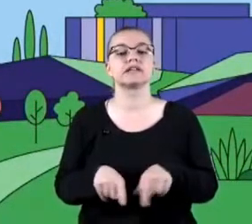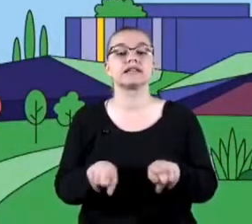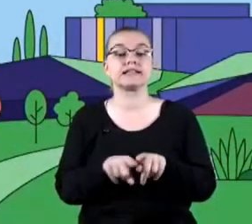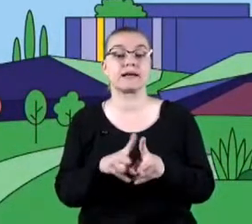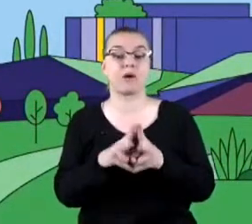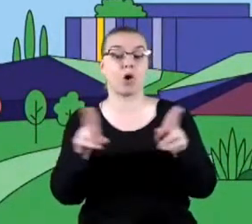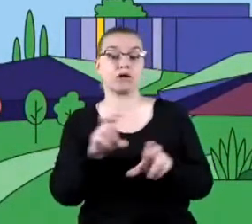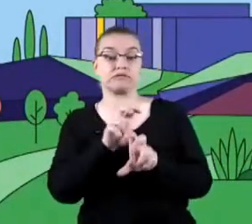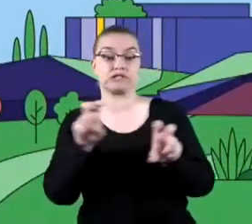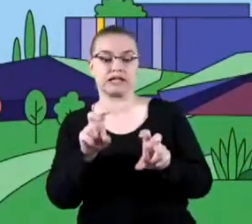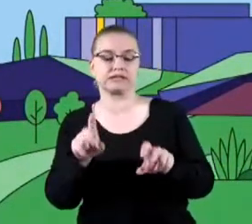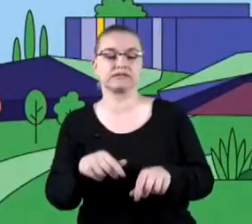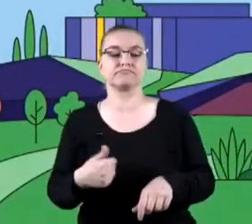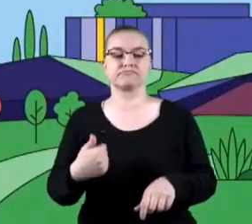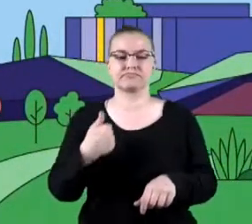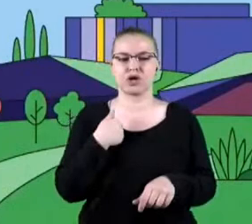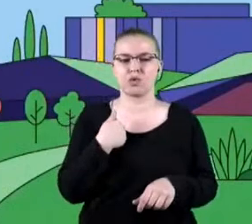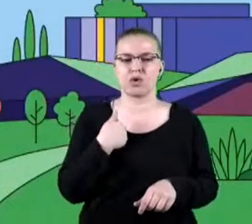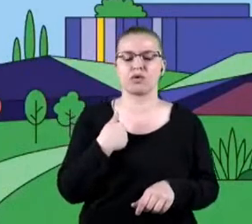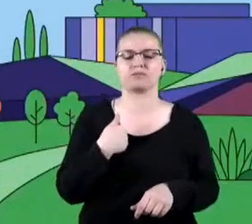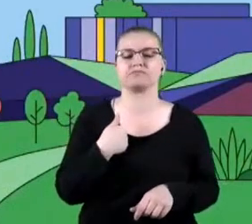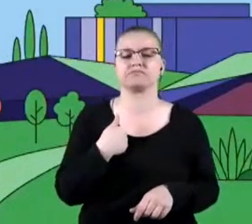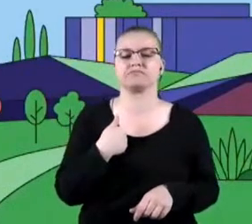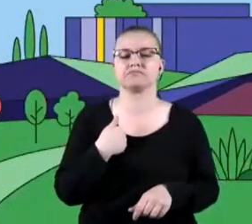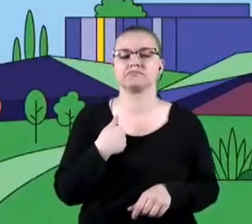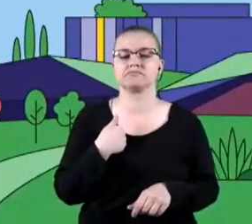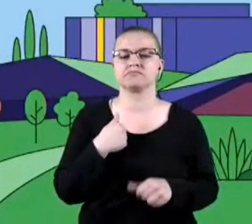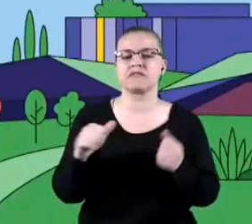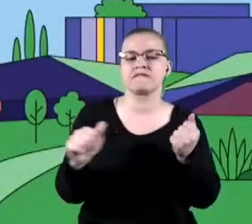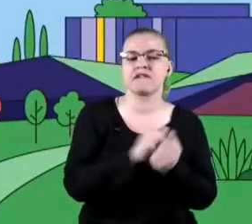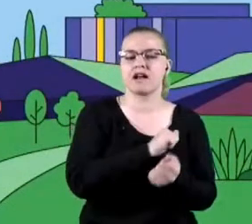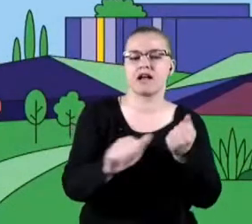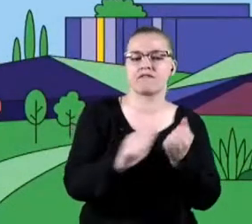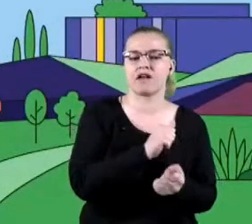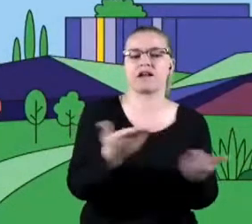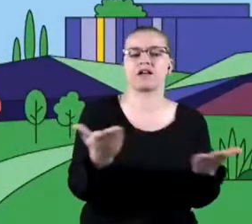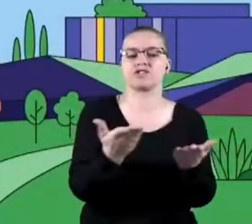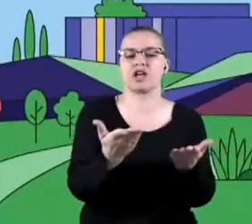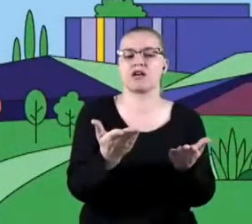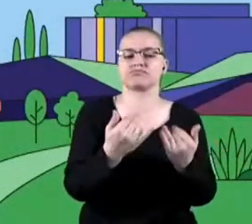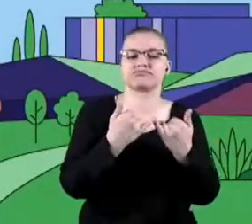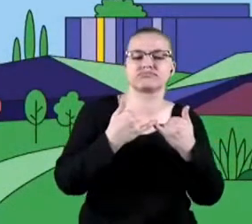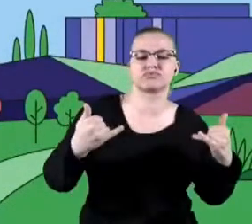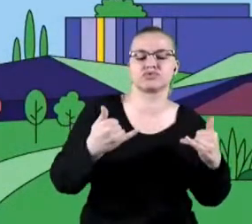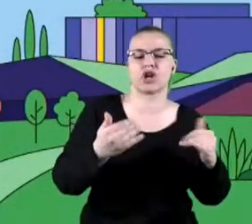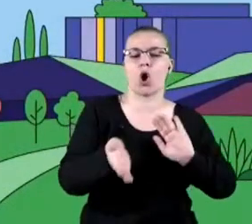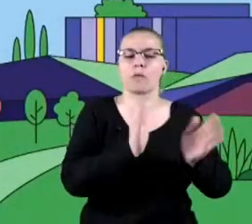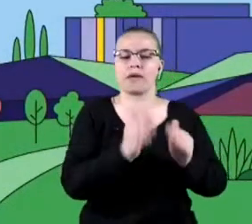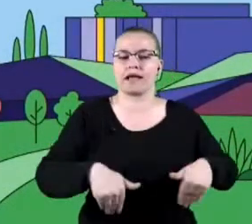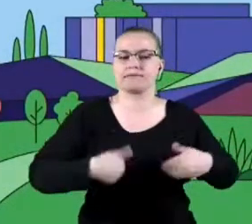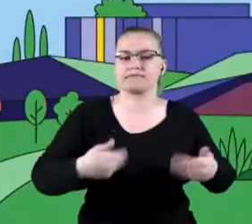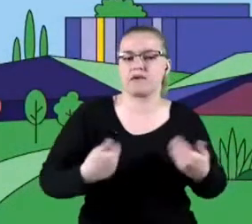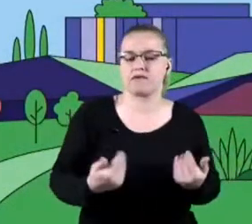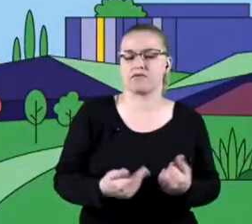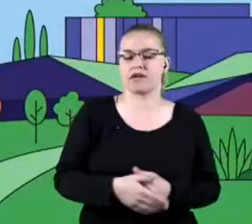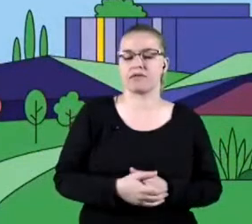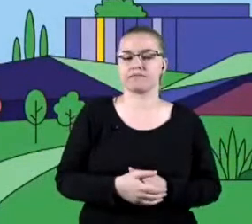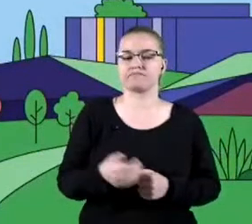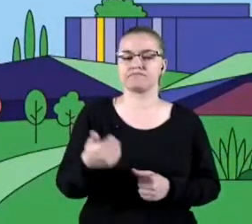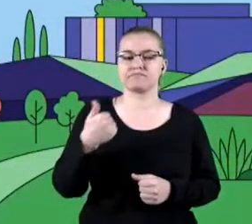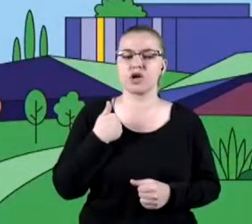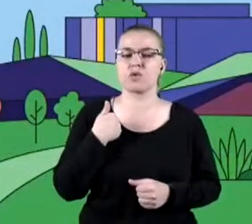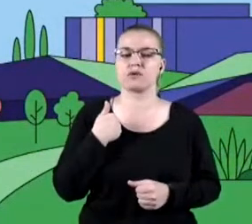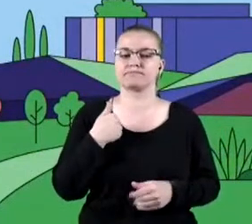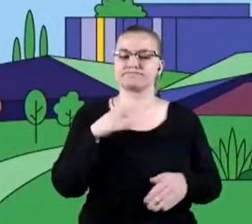get help from other countries as far as vaccination supply is concerned. And at